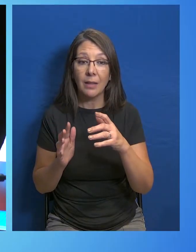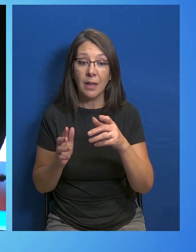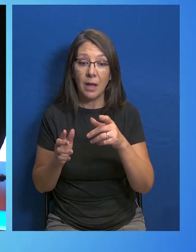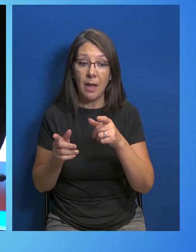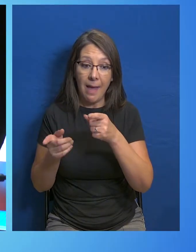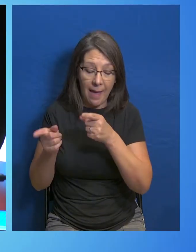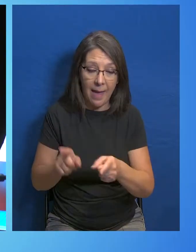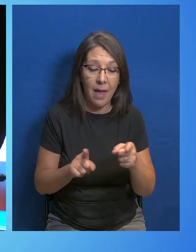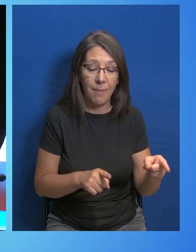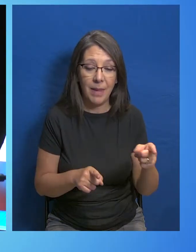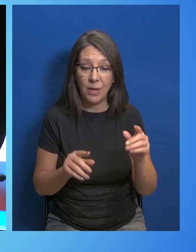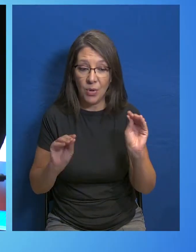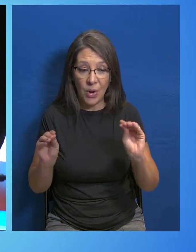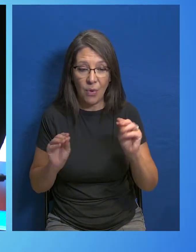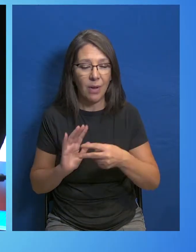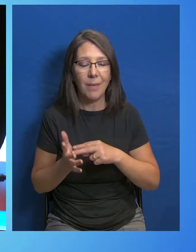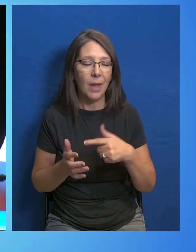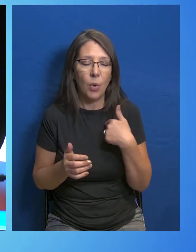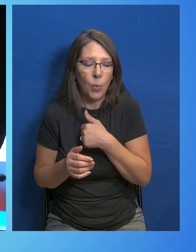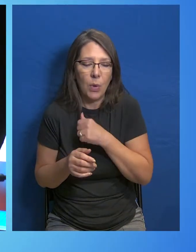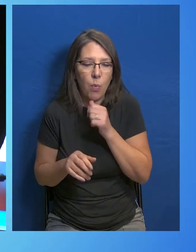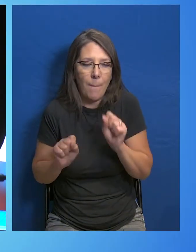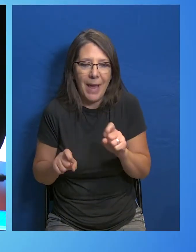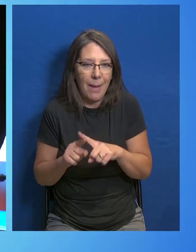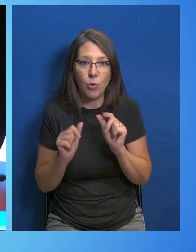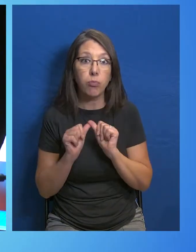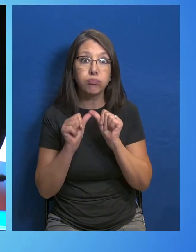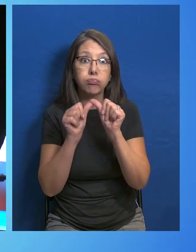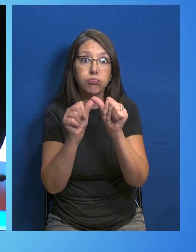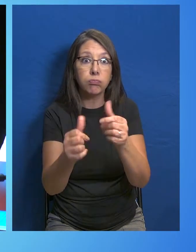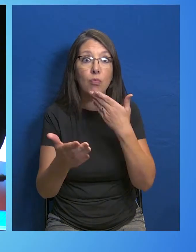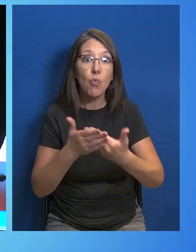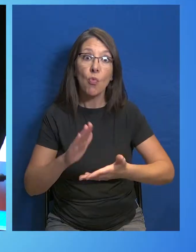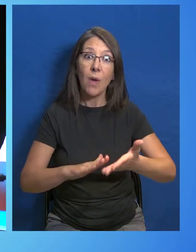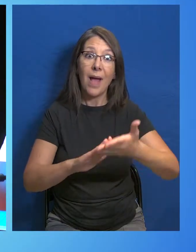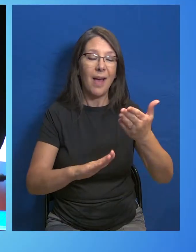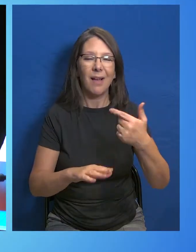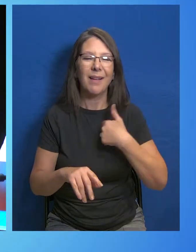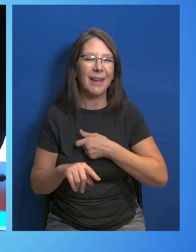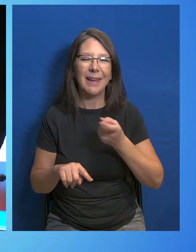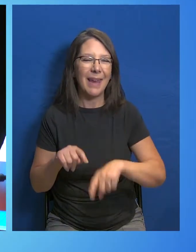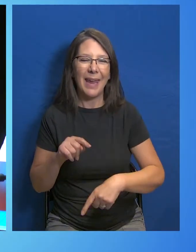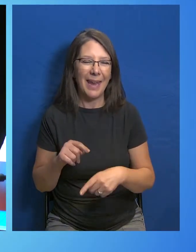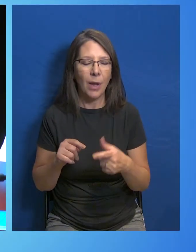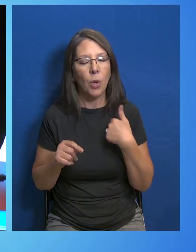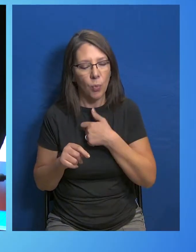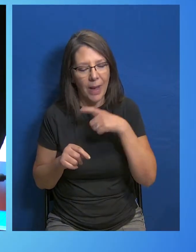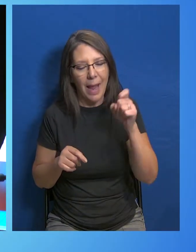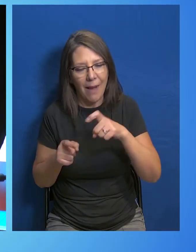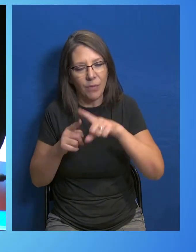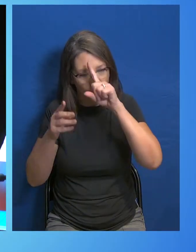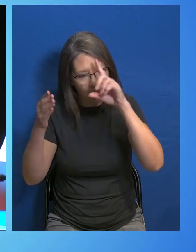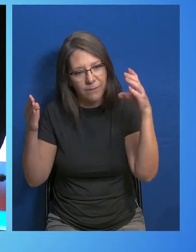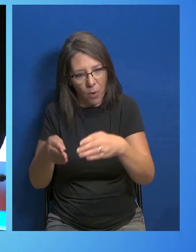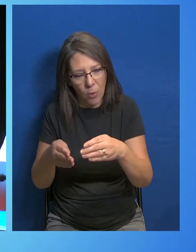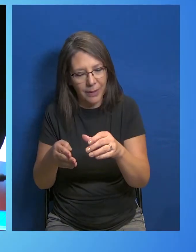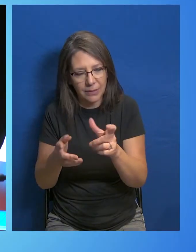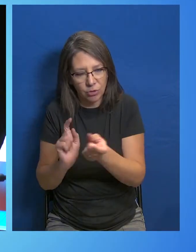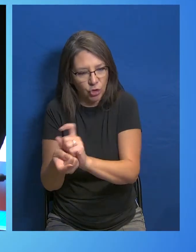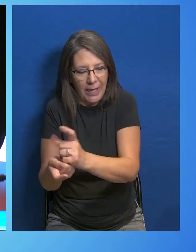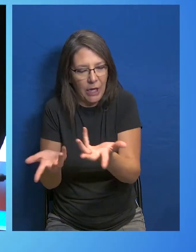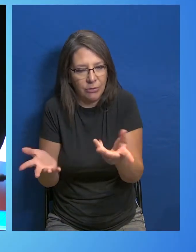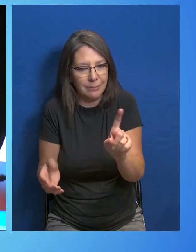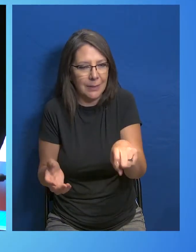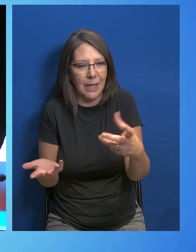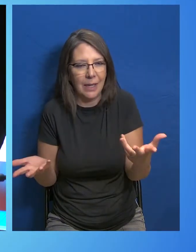any long-term sustainability for the agency. And as Superintendent Reichman mentioned, we need to be able to focus on change. And that is across